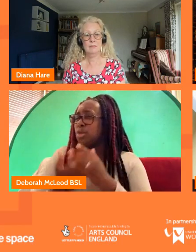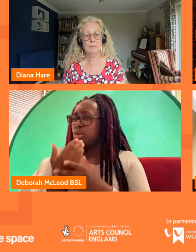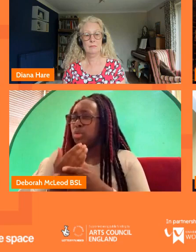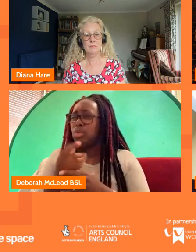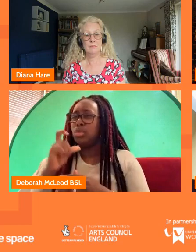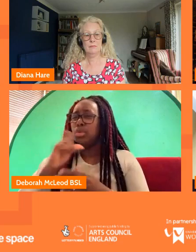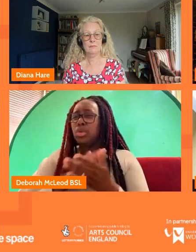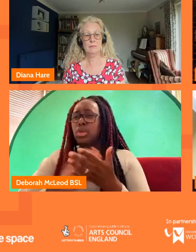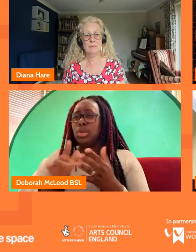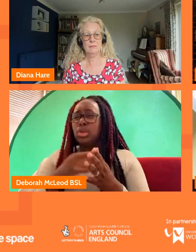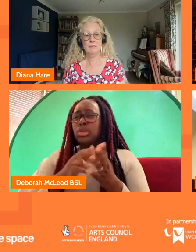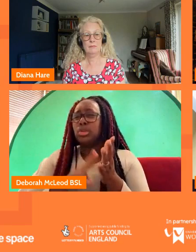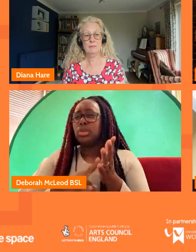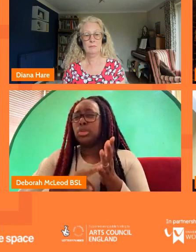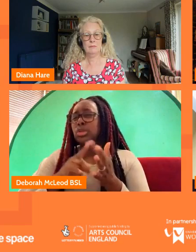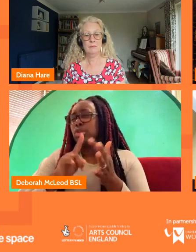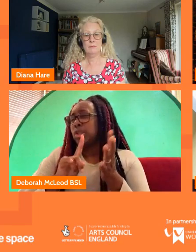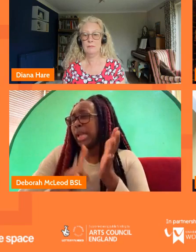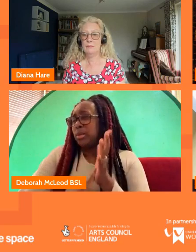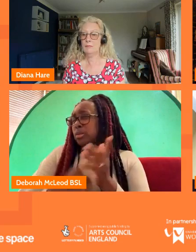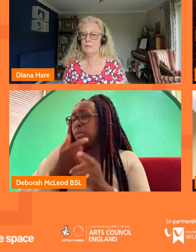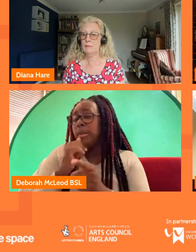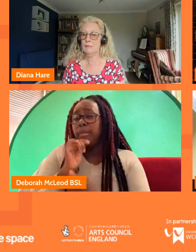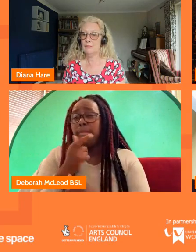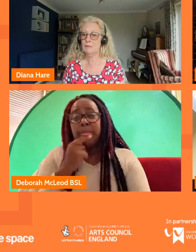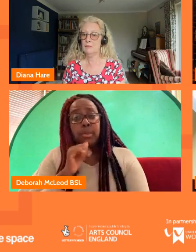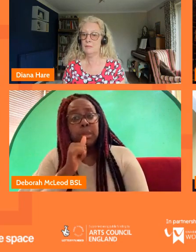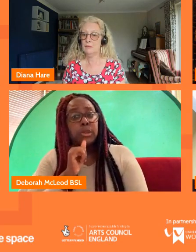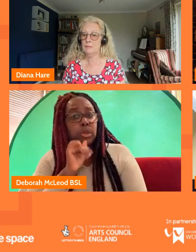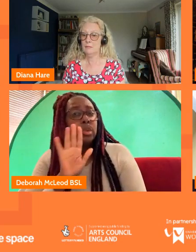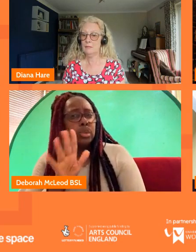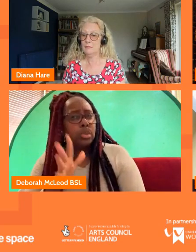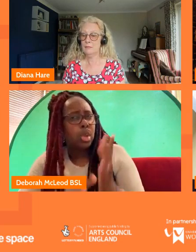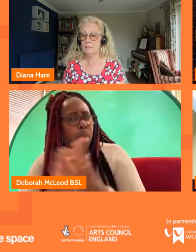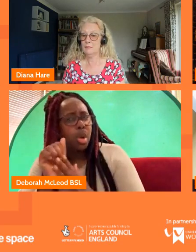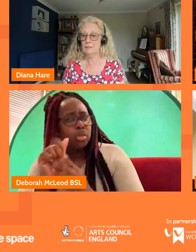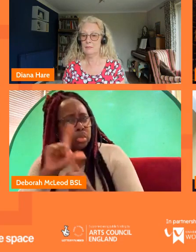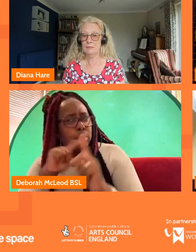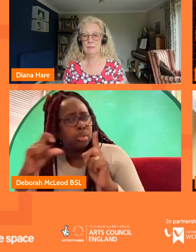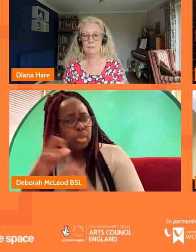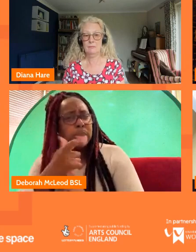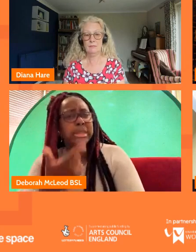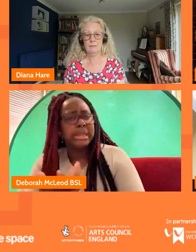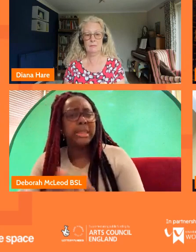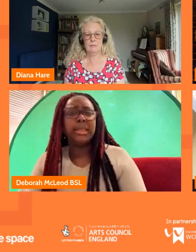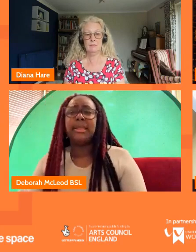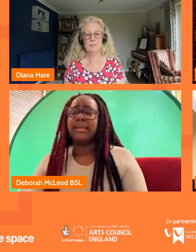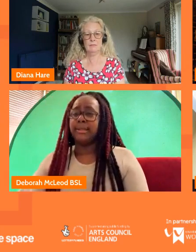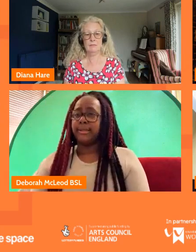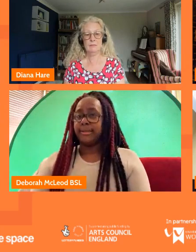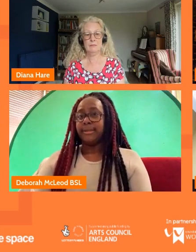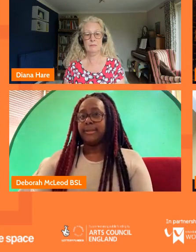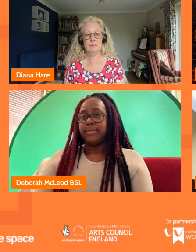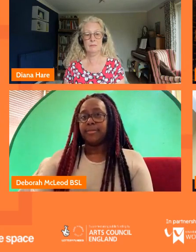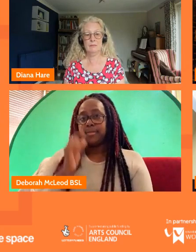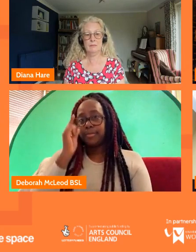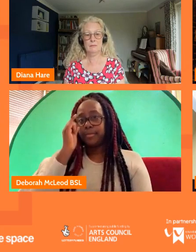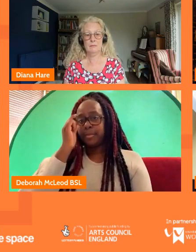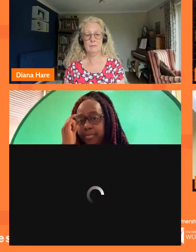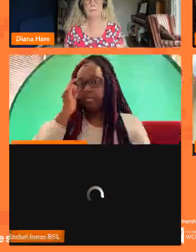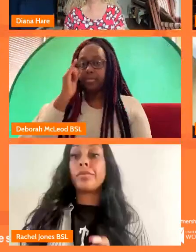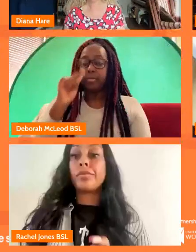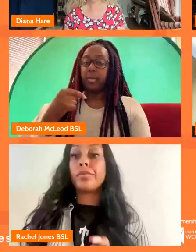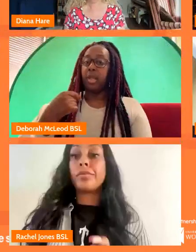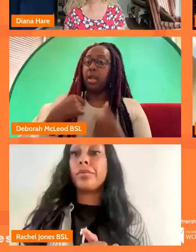that people can be presenting themselves on has been on the cultural community yeah so i think um for us i mean we went